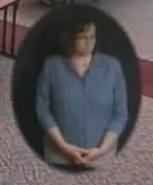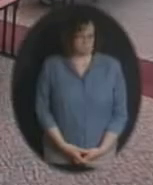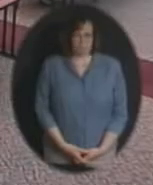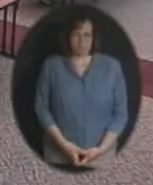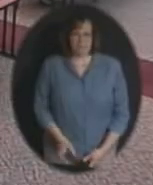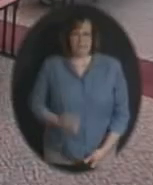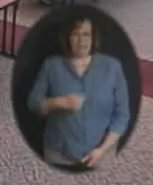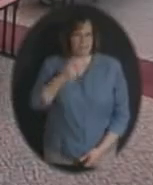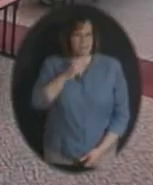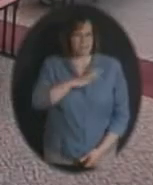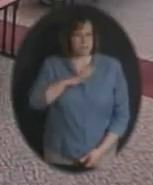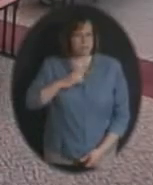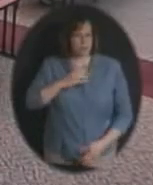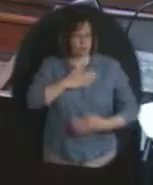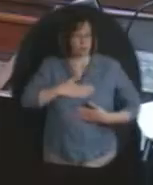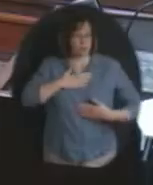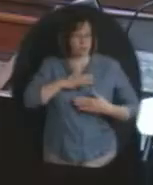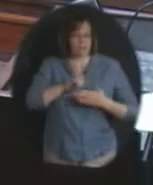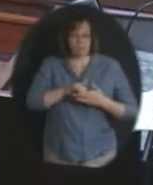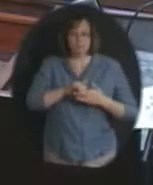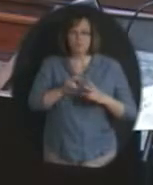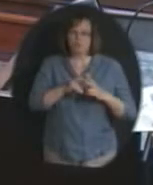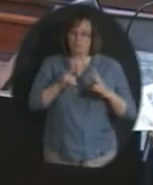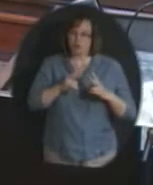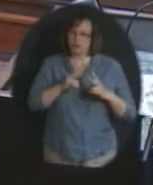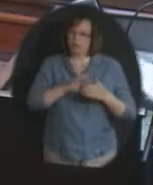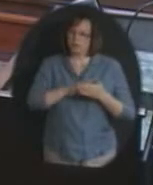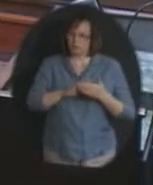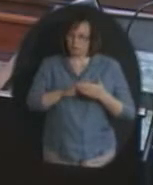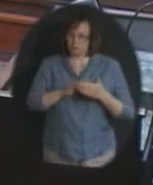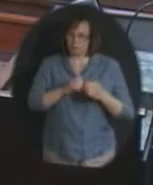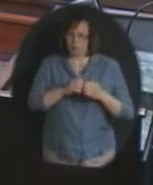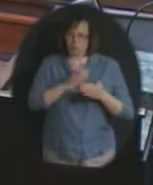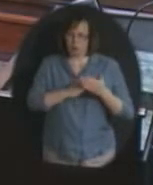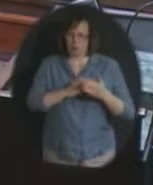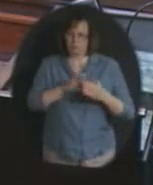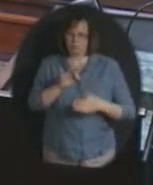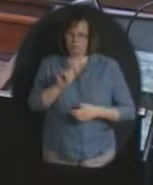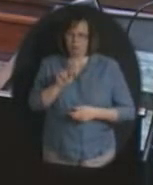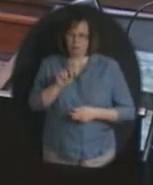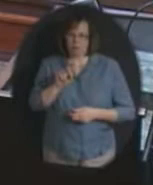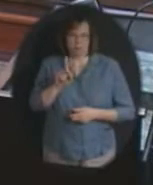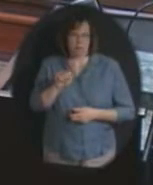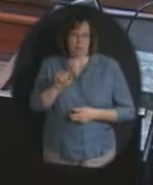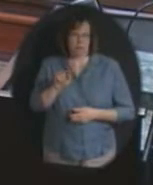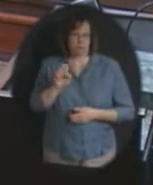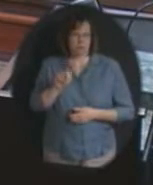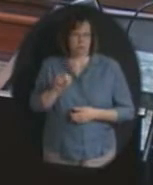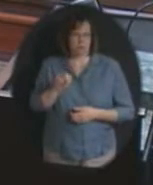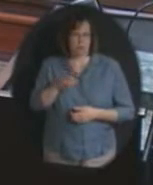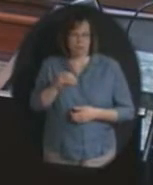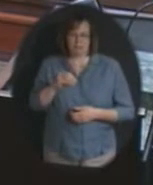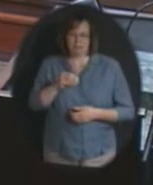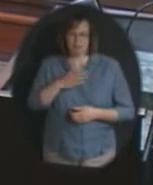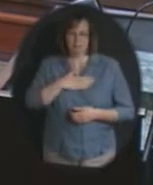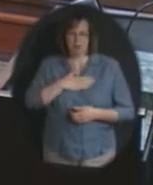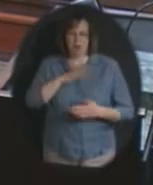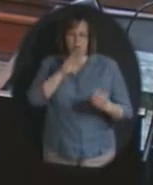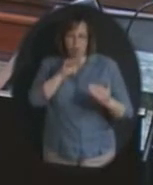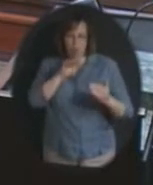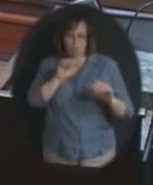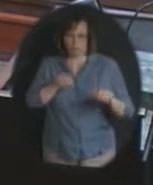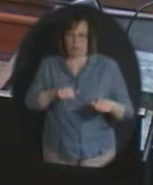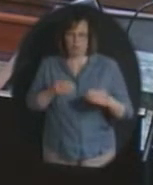I think the board does appreciate that this was very generous on the part of the foundation, and it's my sincere hope we